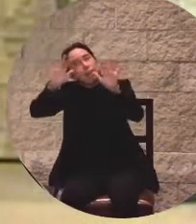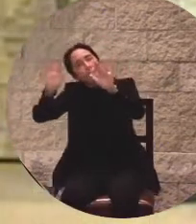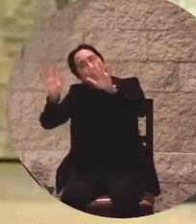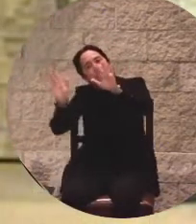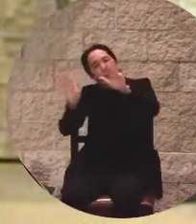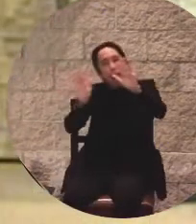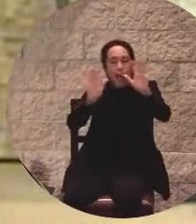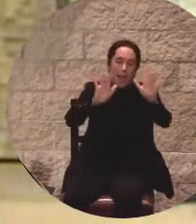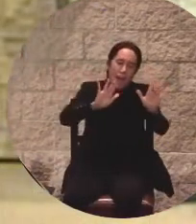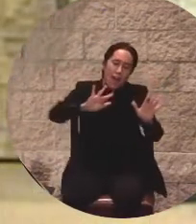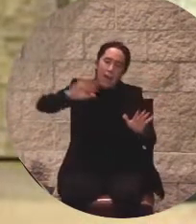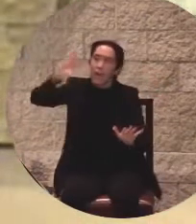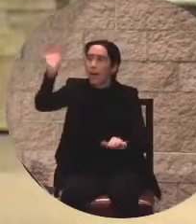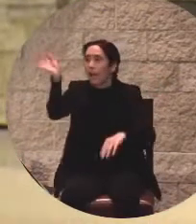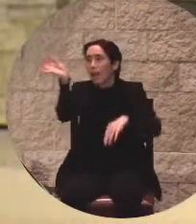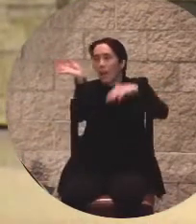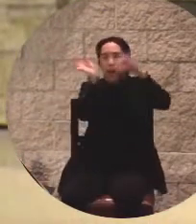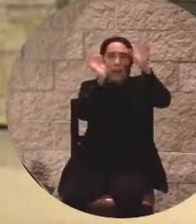Snowflakes in the